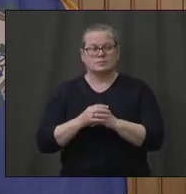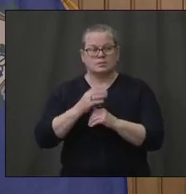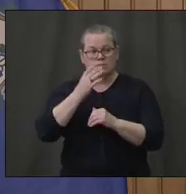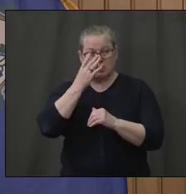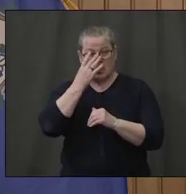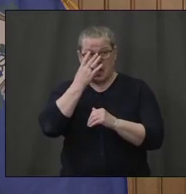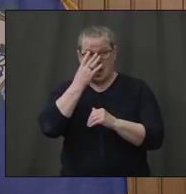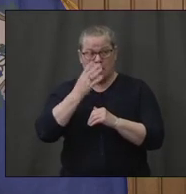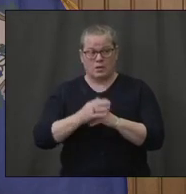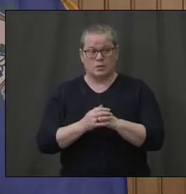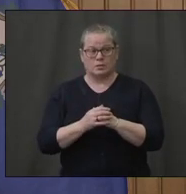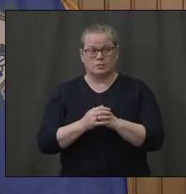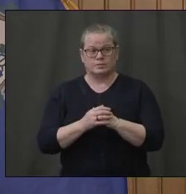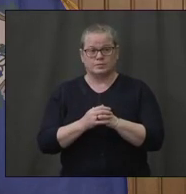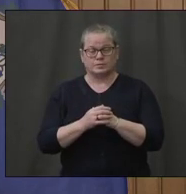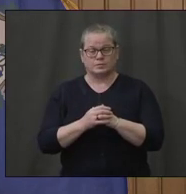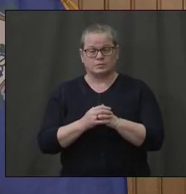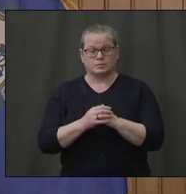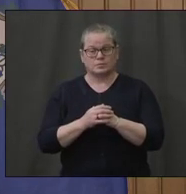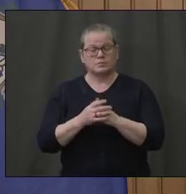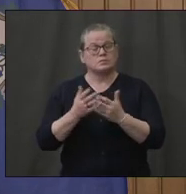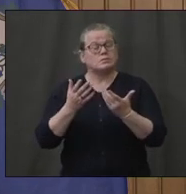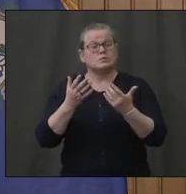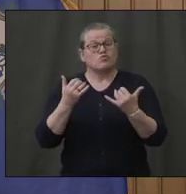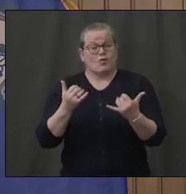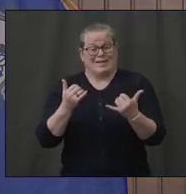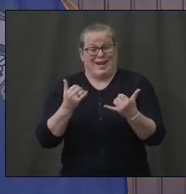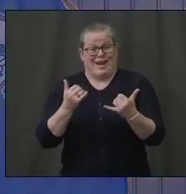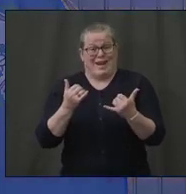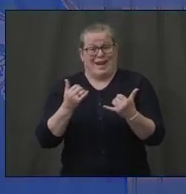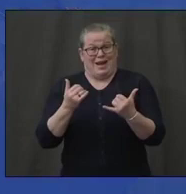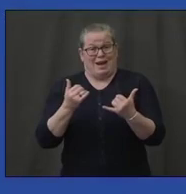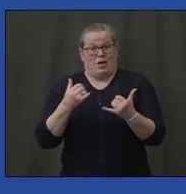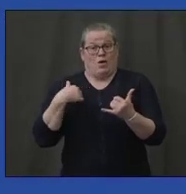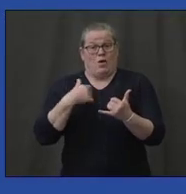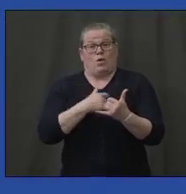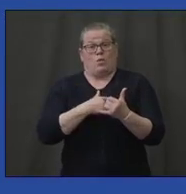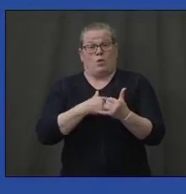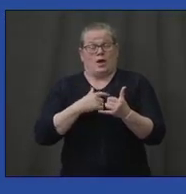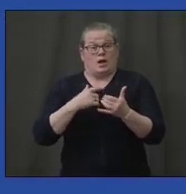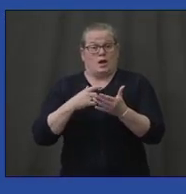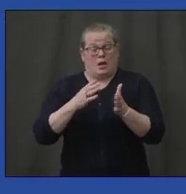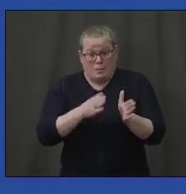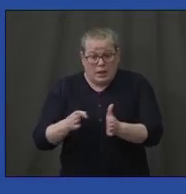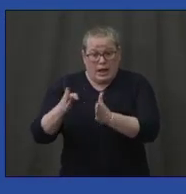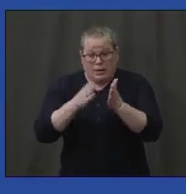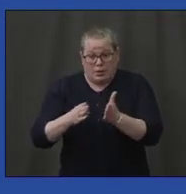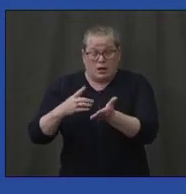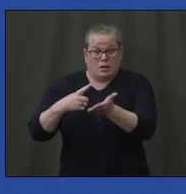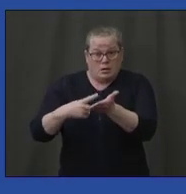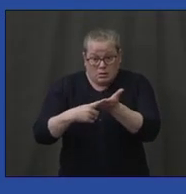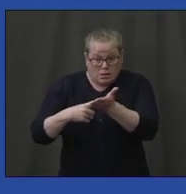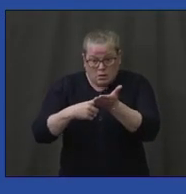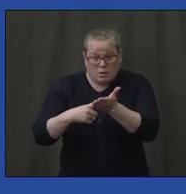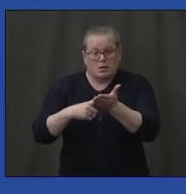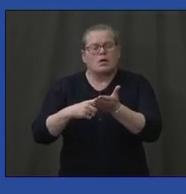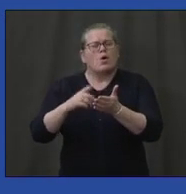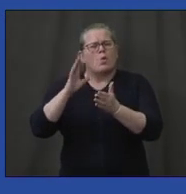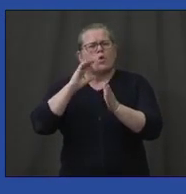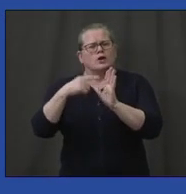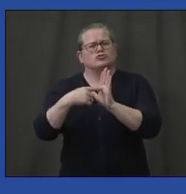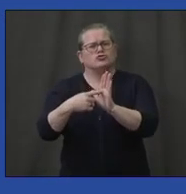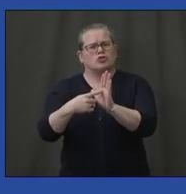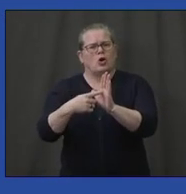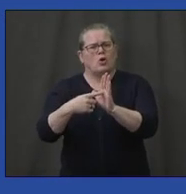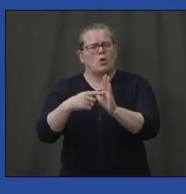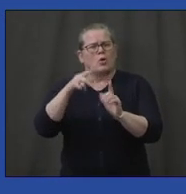is that this planning right now in the models that we're going to walk you through are what